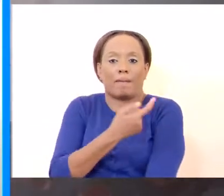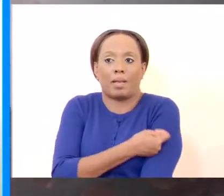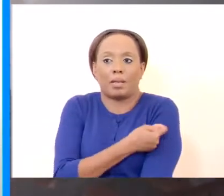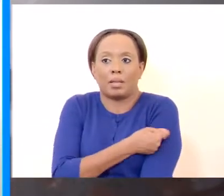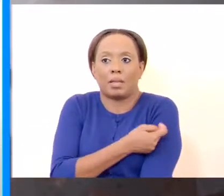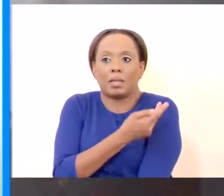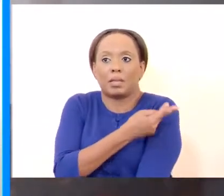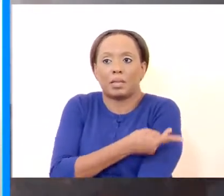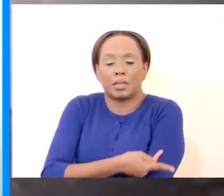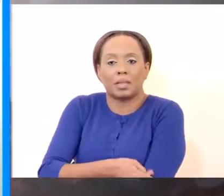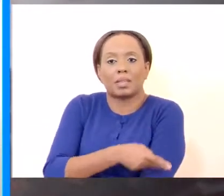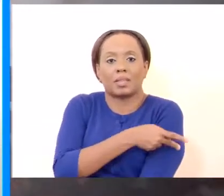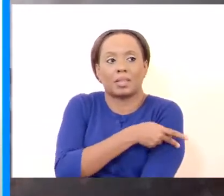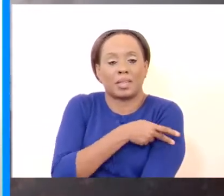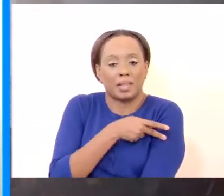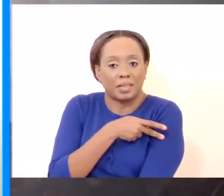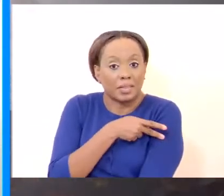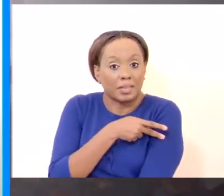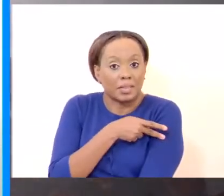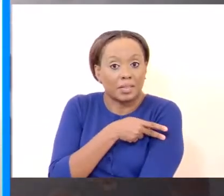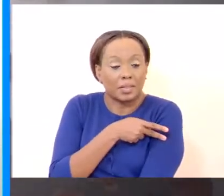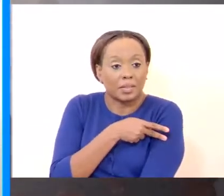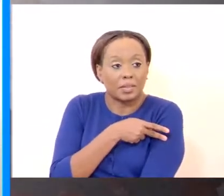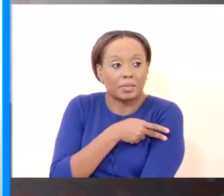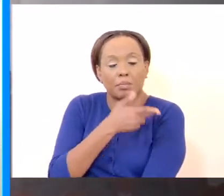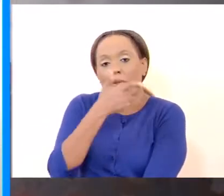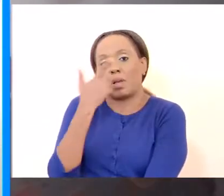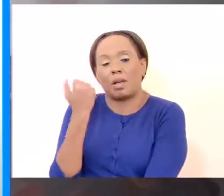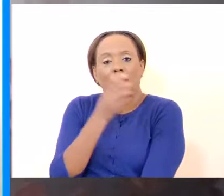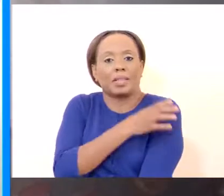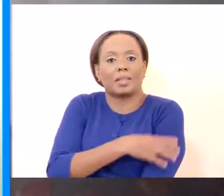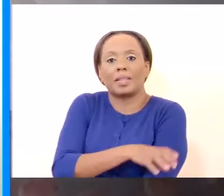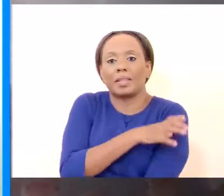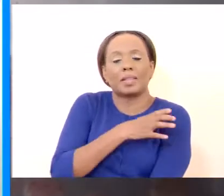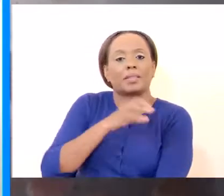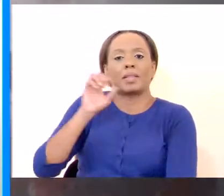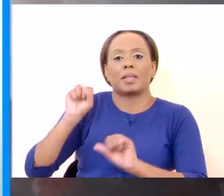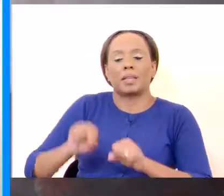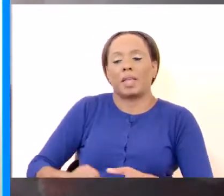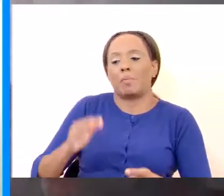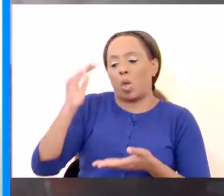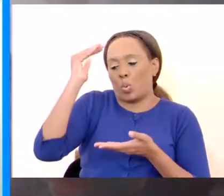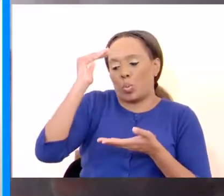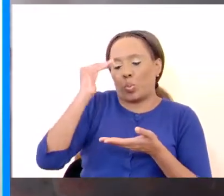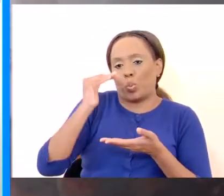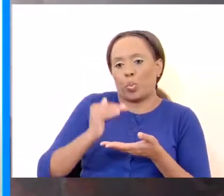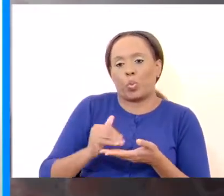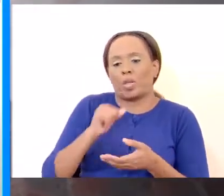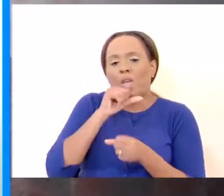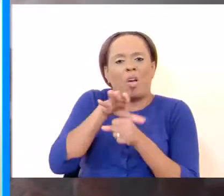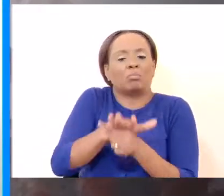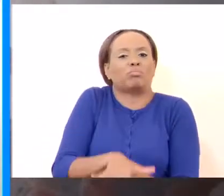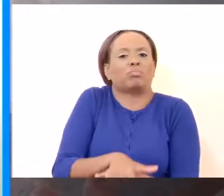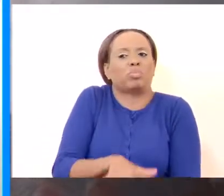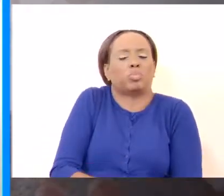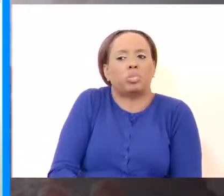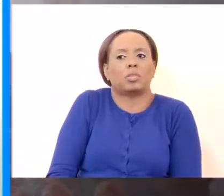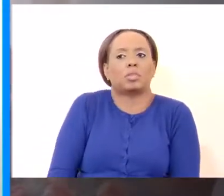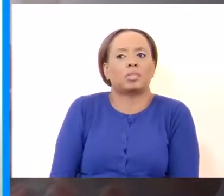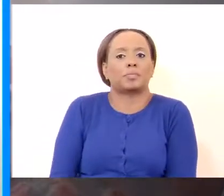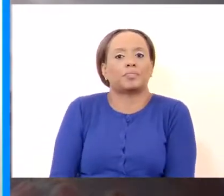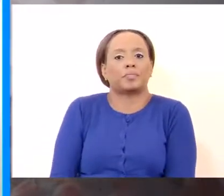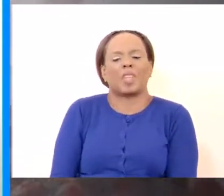patients so that polyclinics can free up and be able to do the general public who do not see private